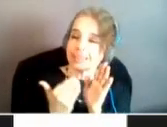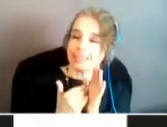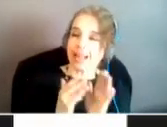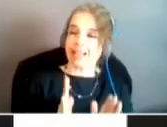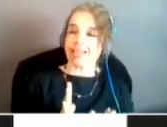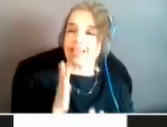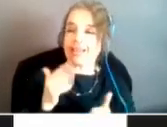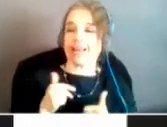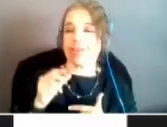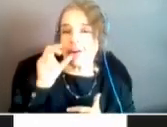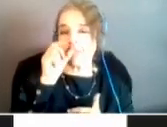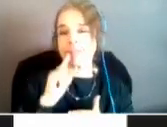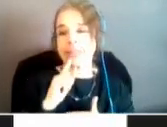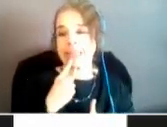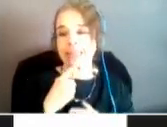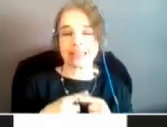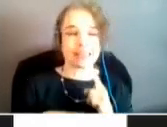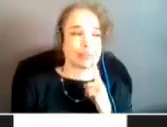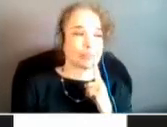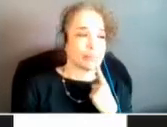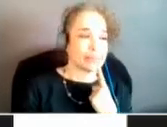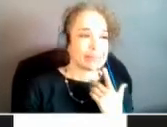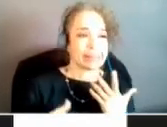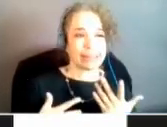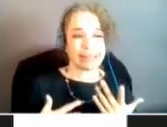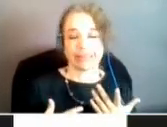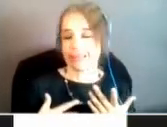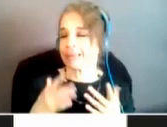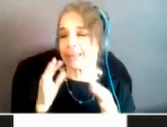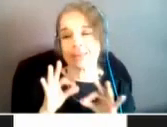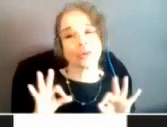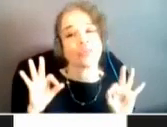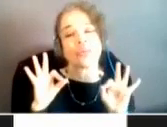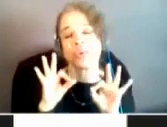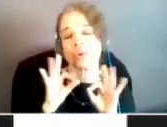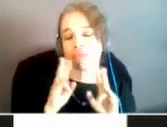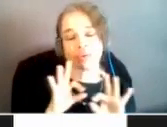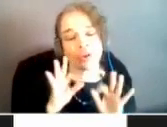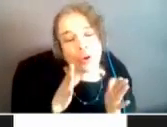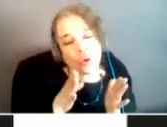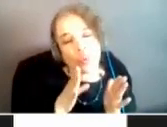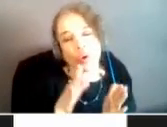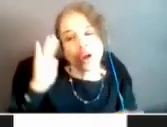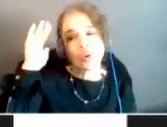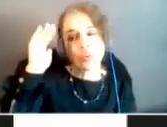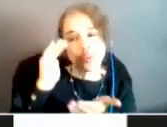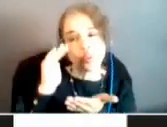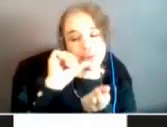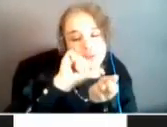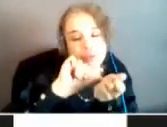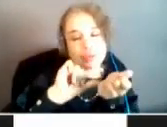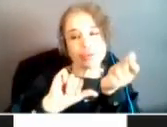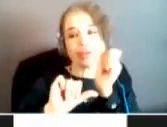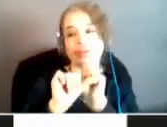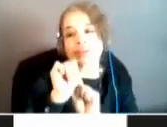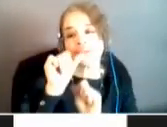lifestyle of missing. It's extremely important, and I think it's a way to reduce suicide risk in